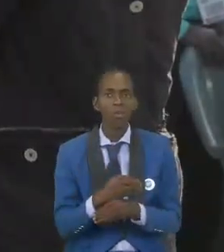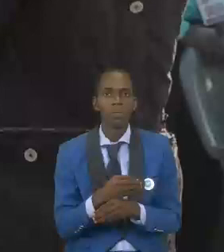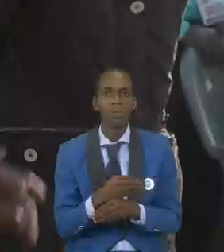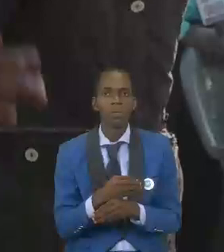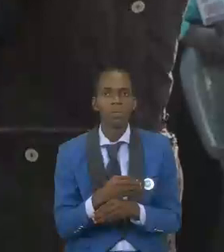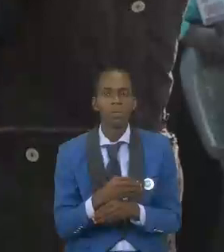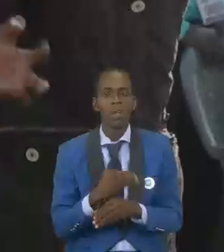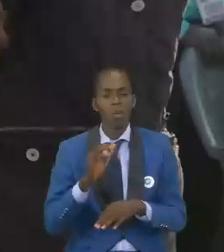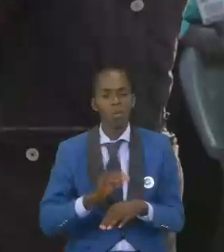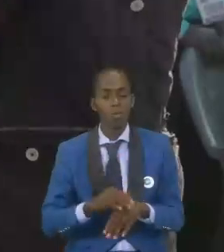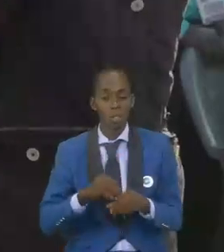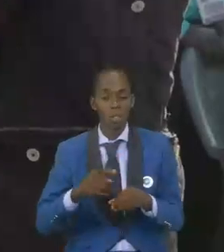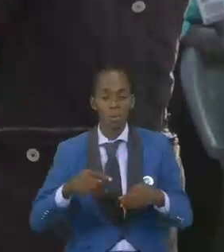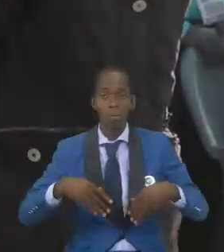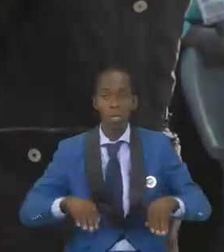on the market,